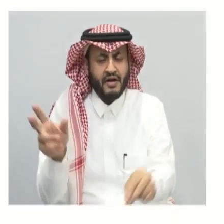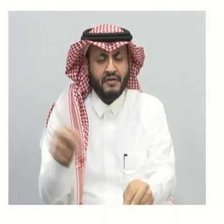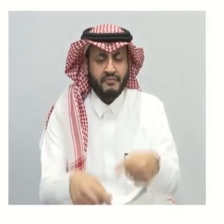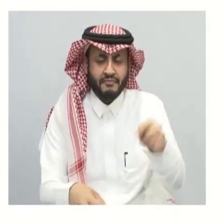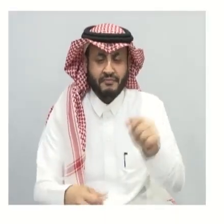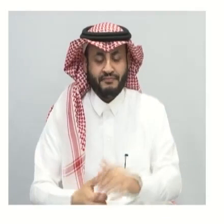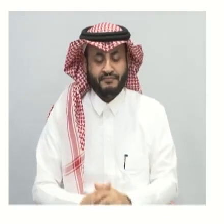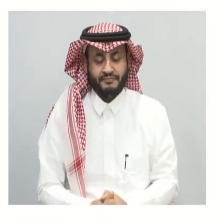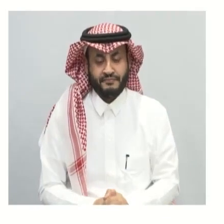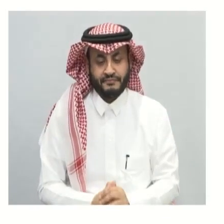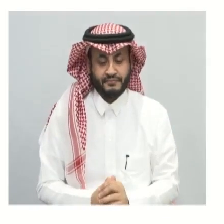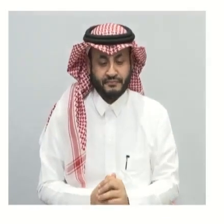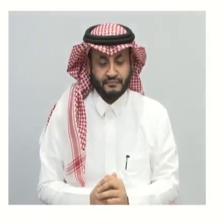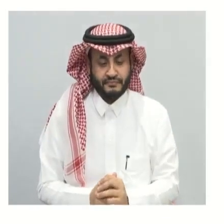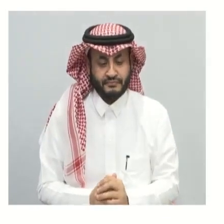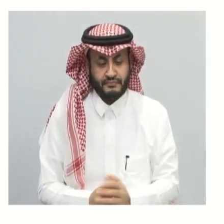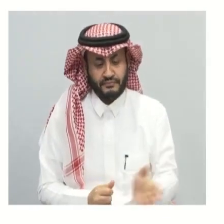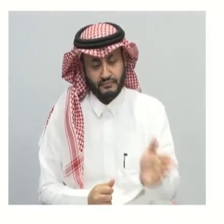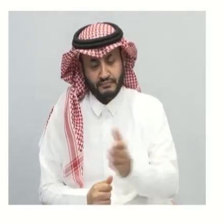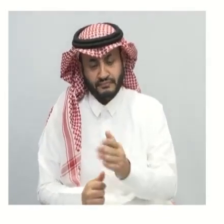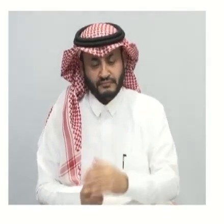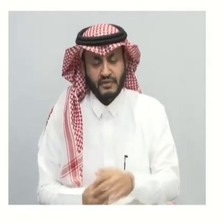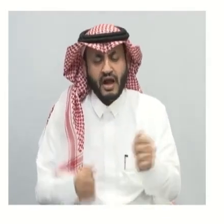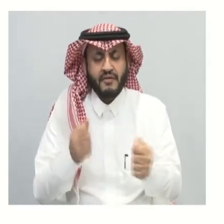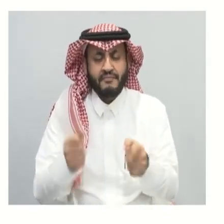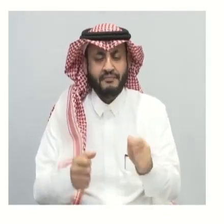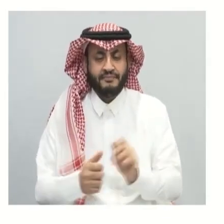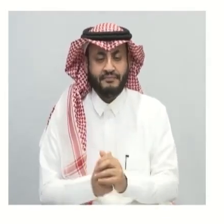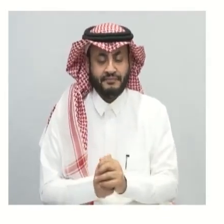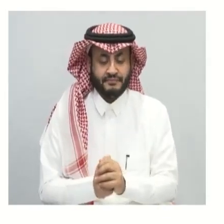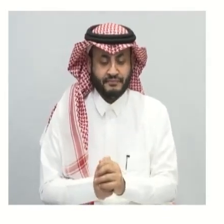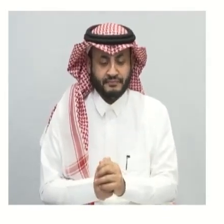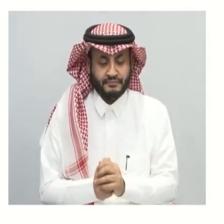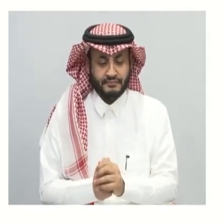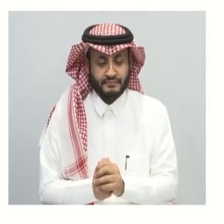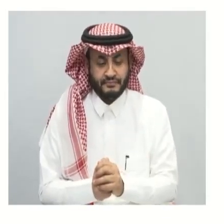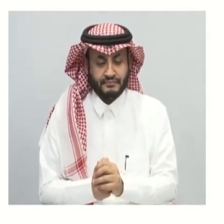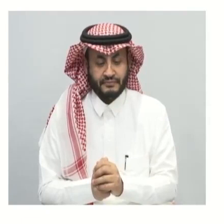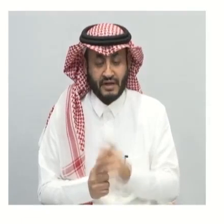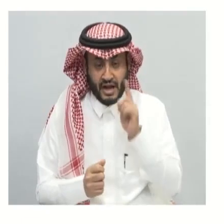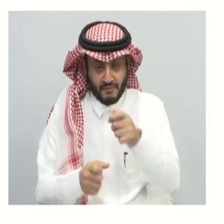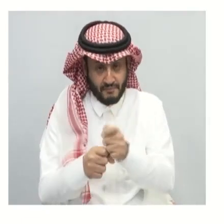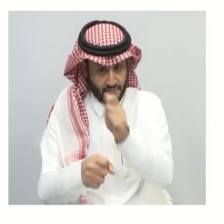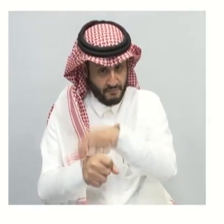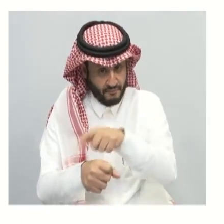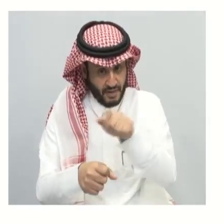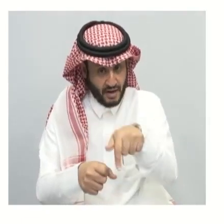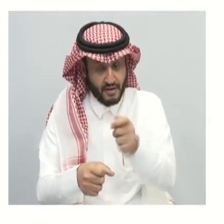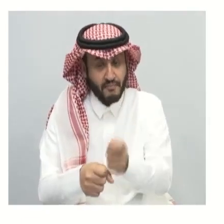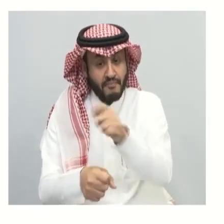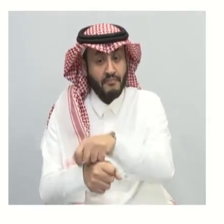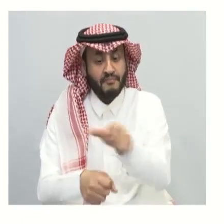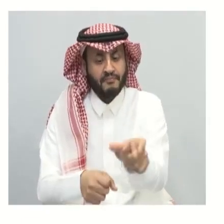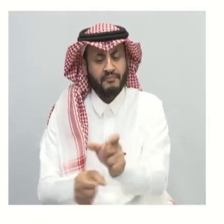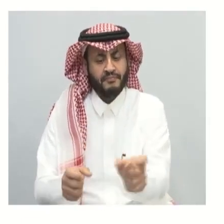one. Now let's check this exercise. You will use the correct object pronoun. He